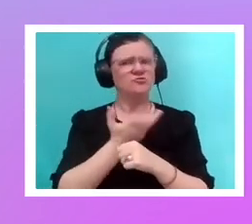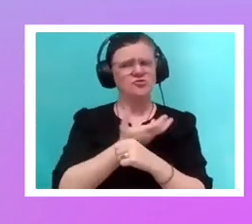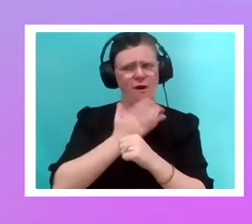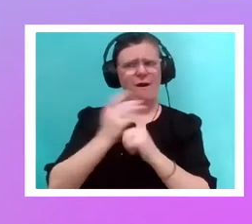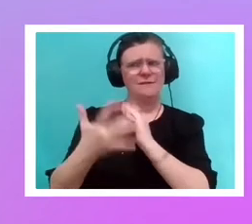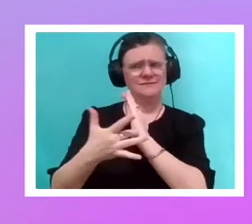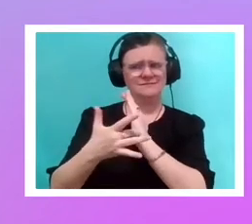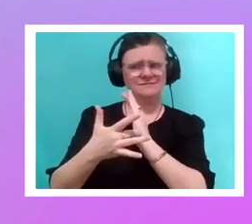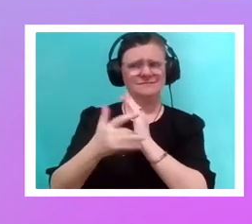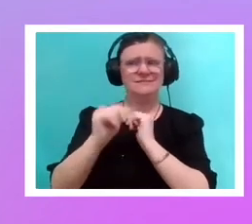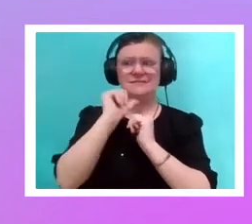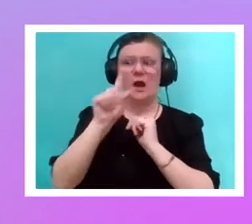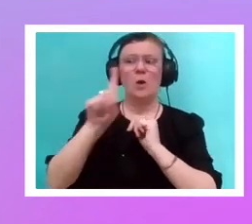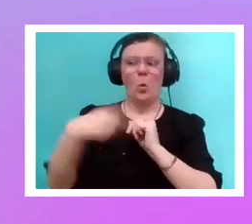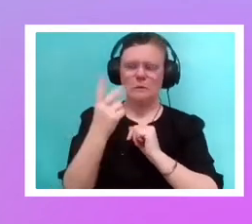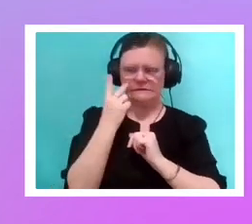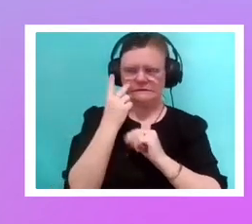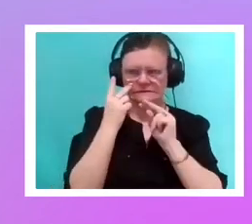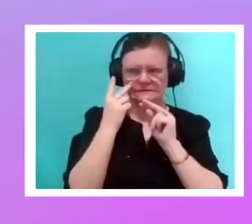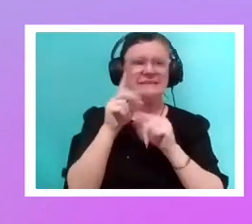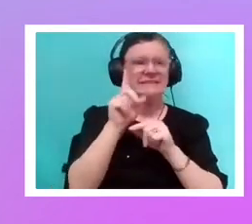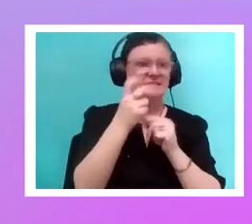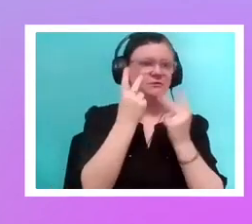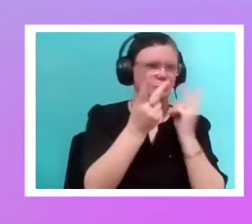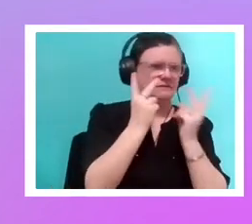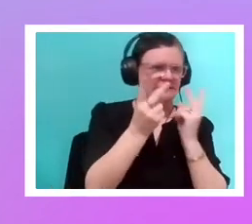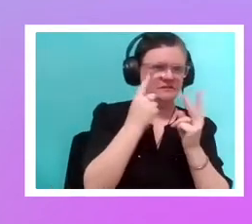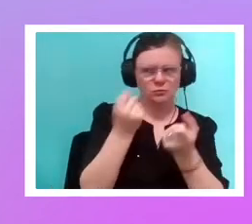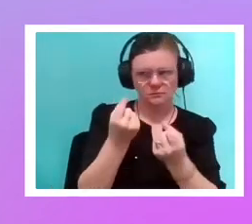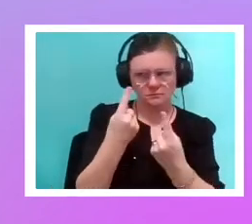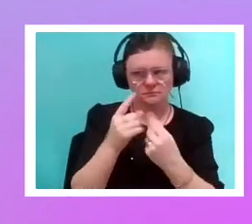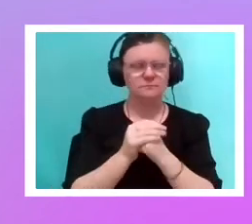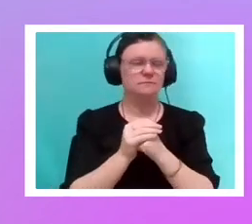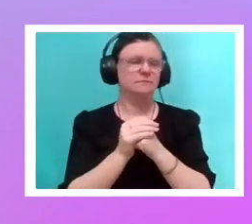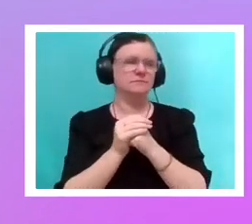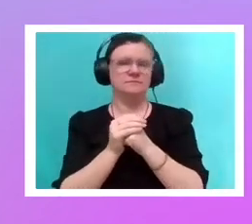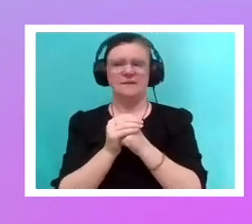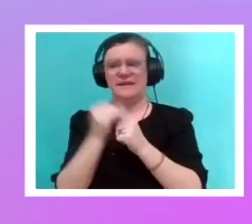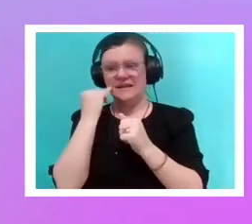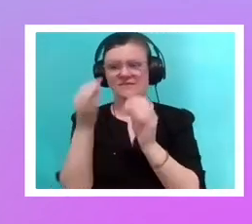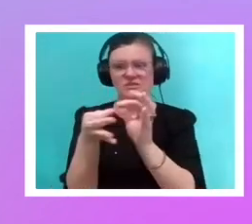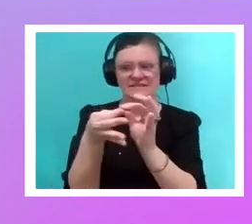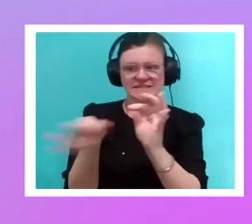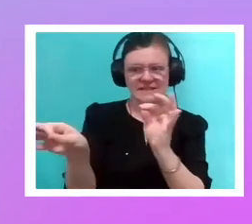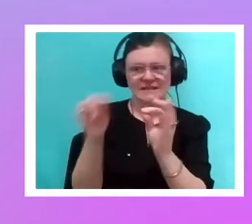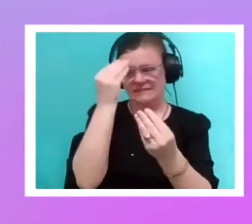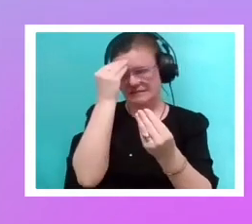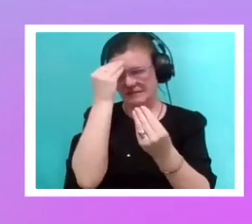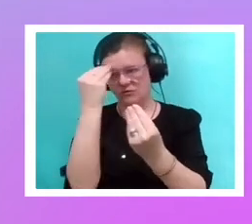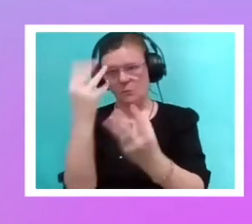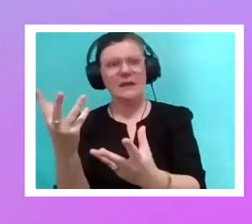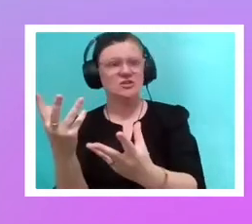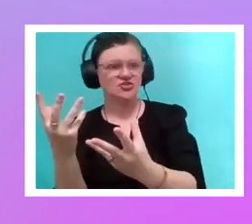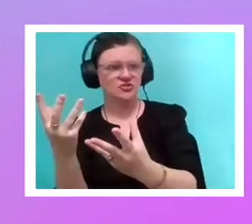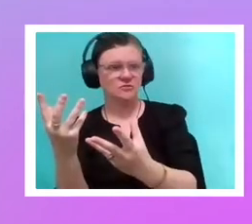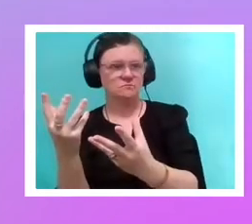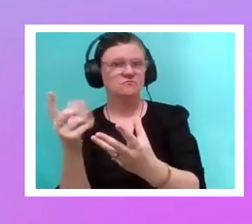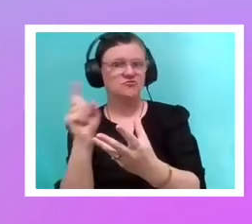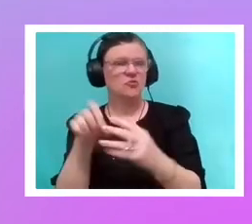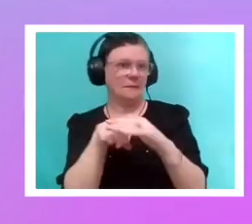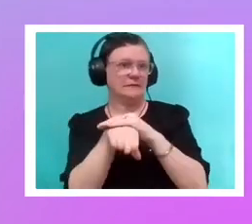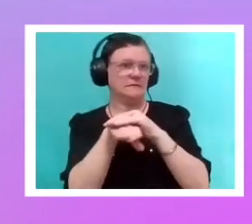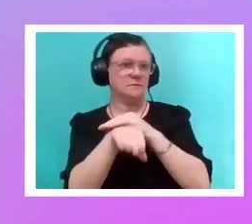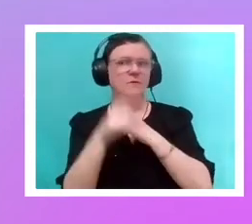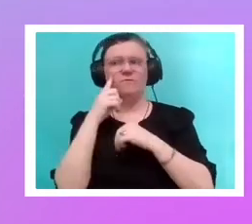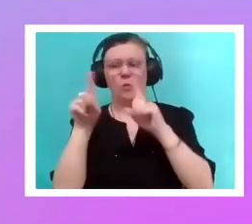rely on sight alone to understand web pages or documents. The text and the information on a web page or in a document should be accessible to